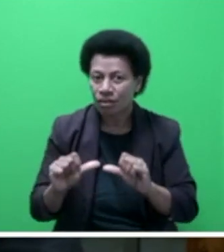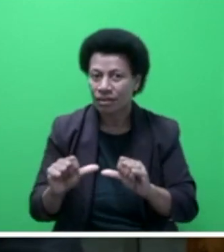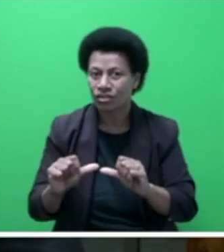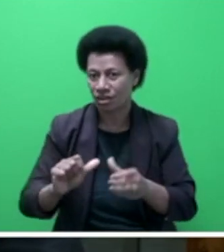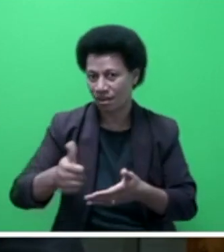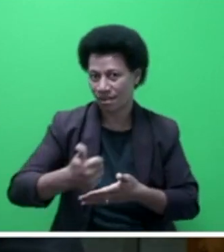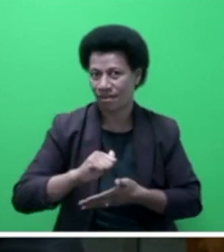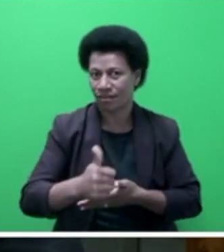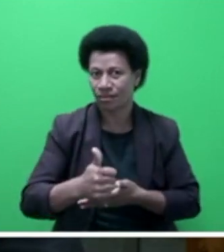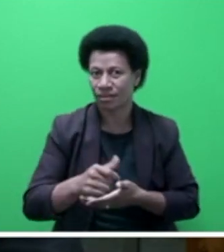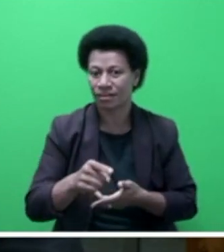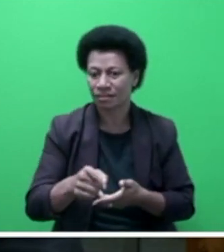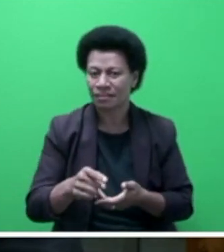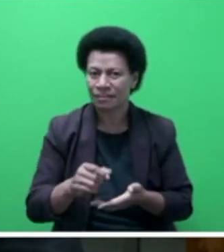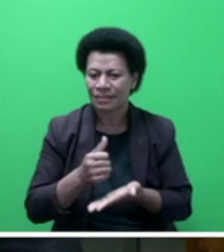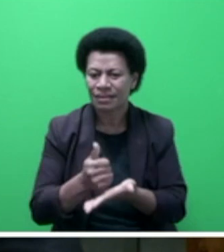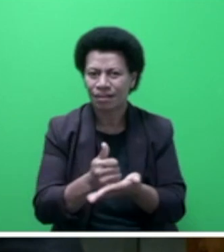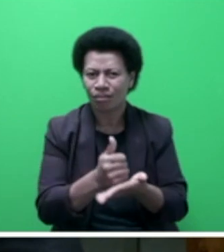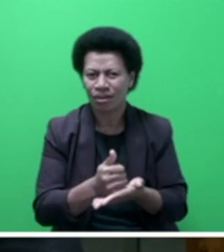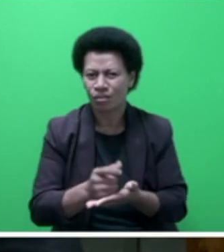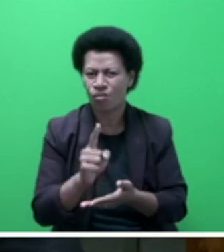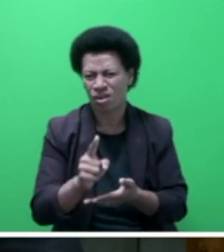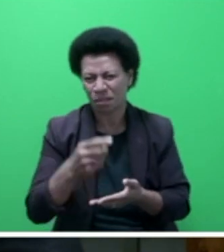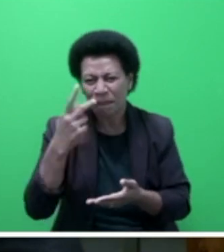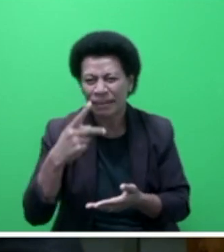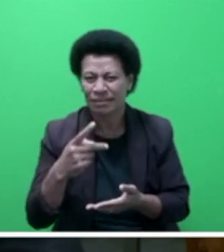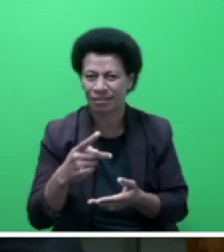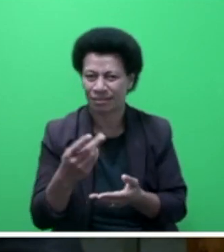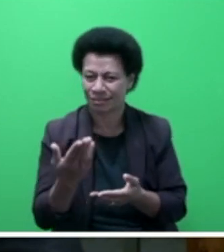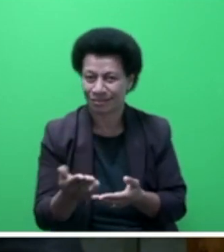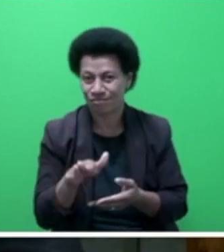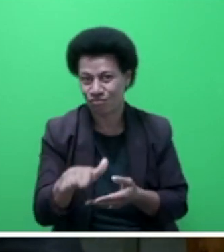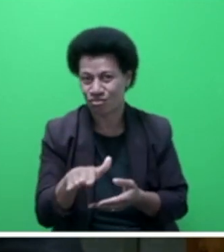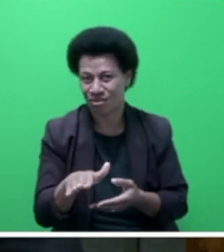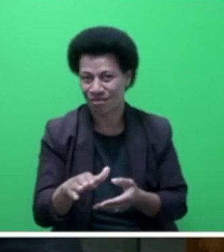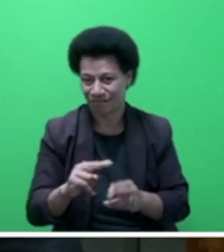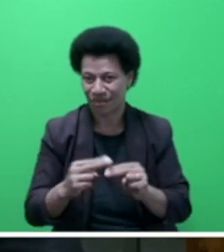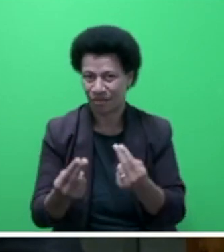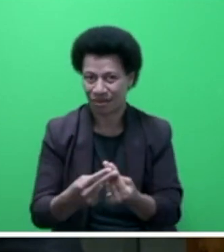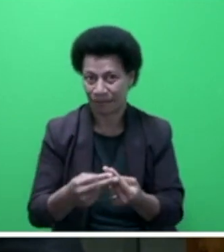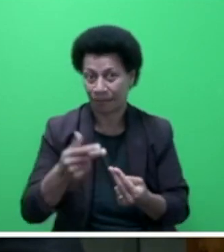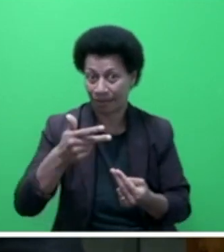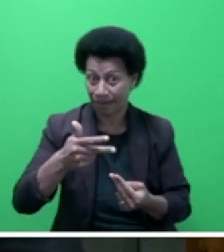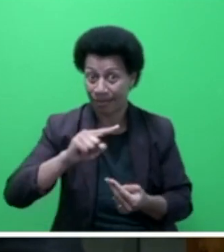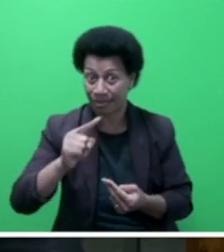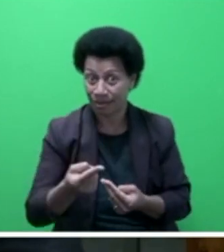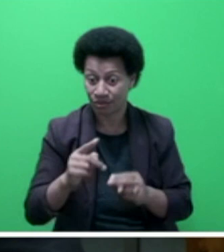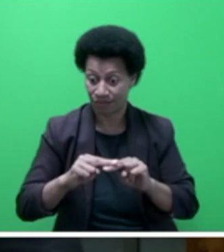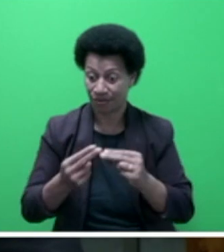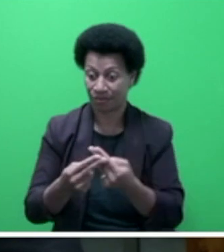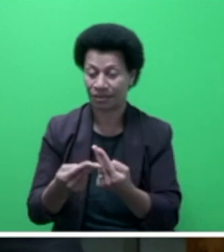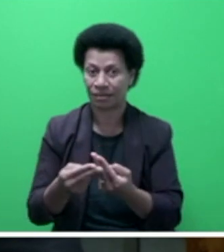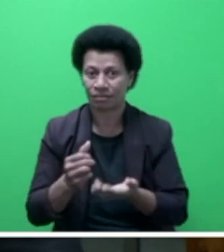million, assists single-parented children from poor households. Currently, there are 8,000 households being assisted under this